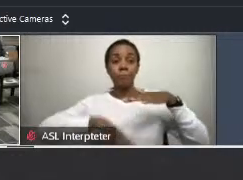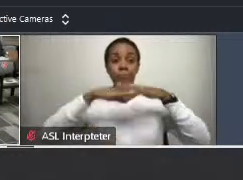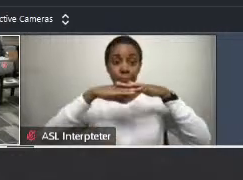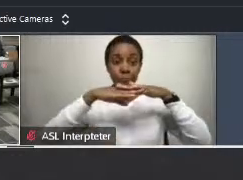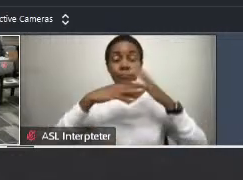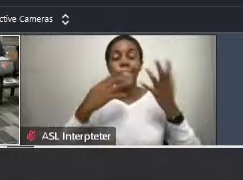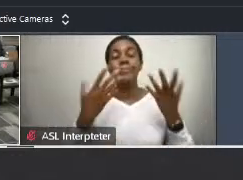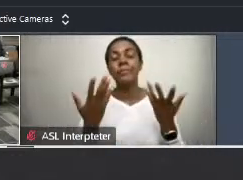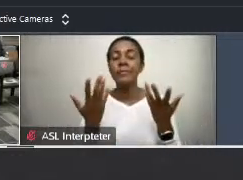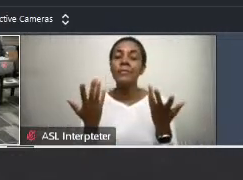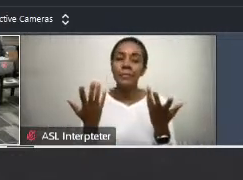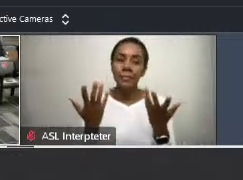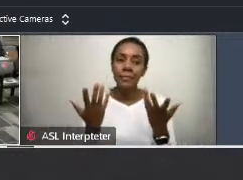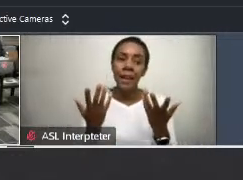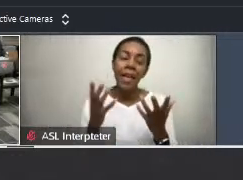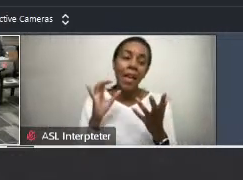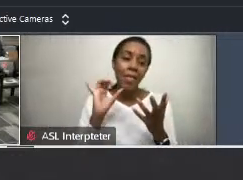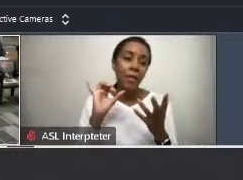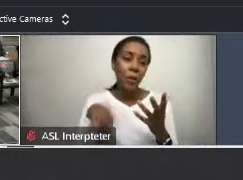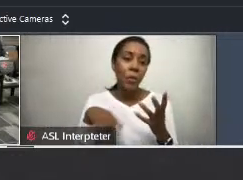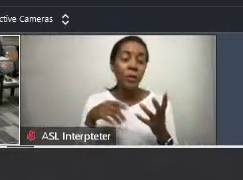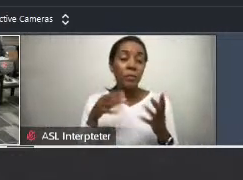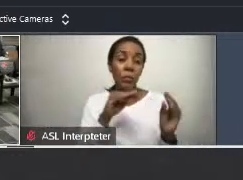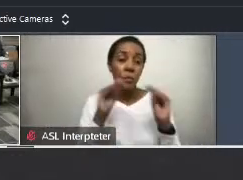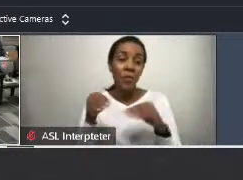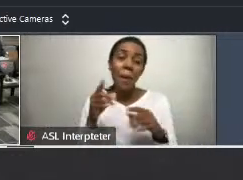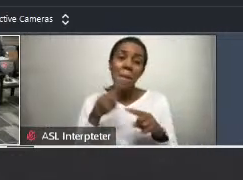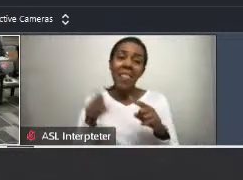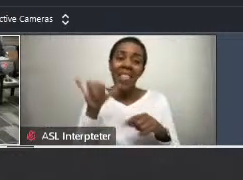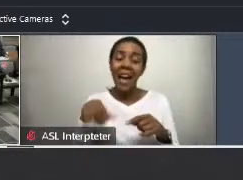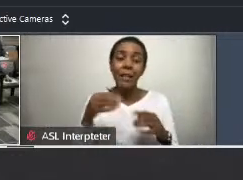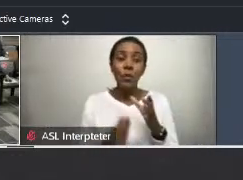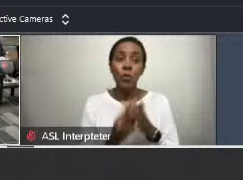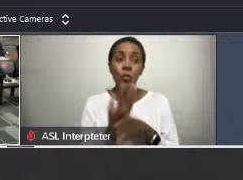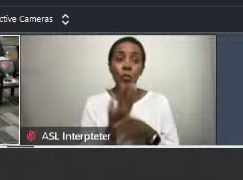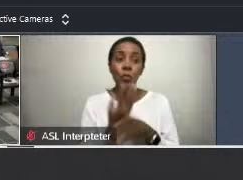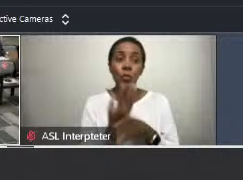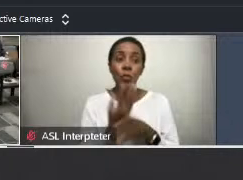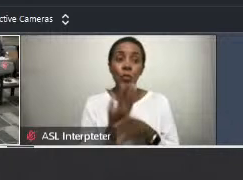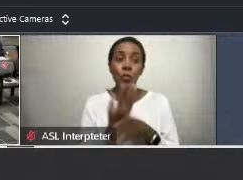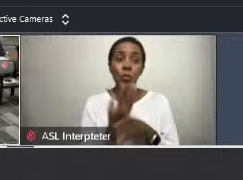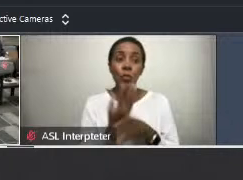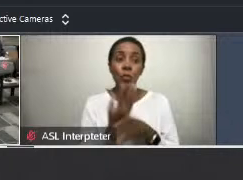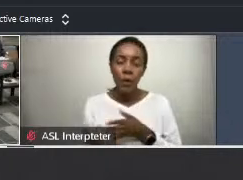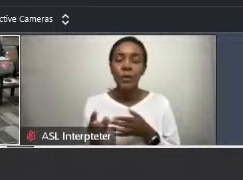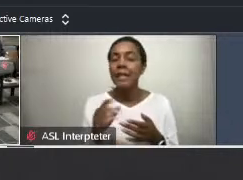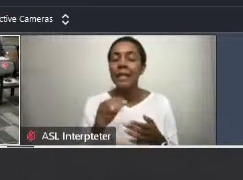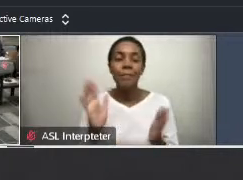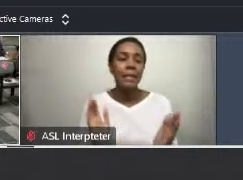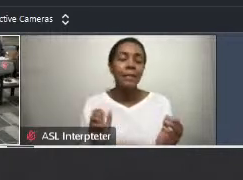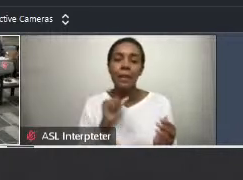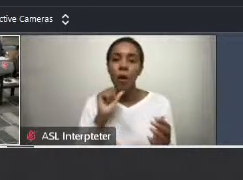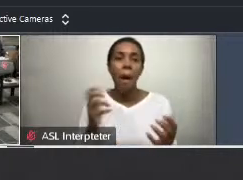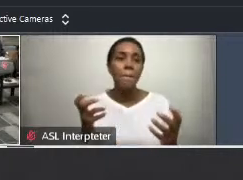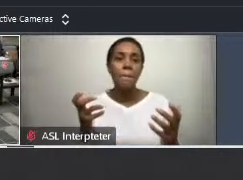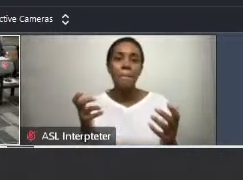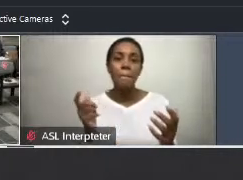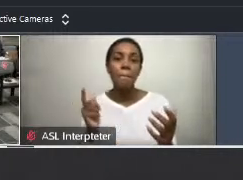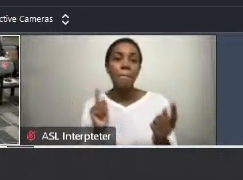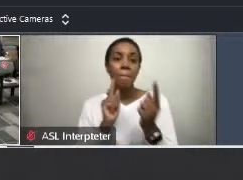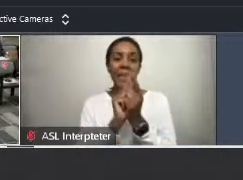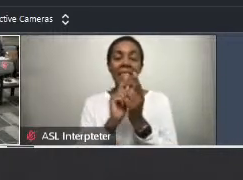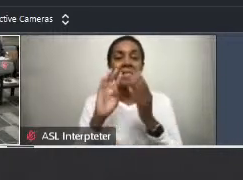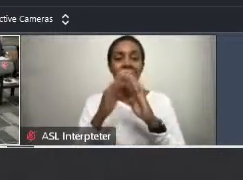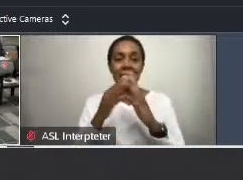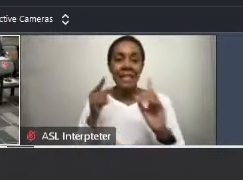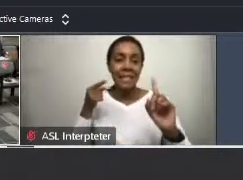was a growth plan that failed us over time because it never really met the city's objective of obtaining the revenue, the growth, and